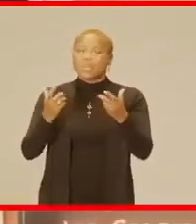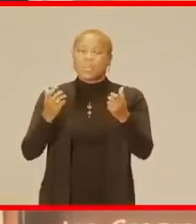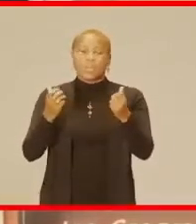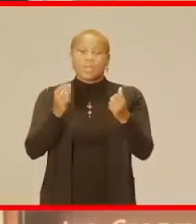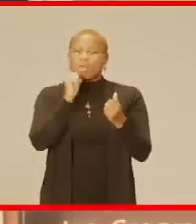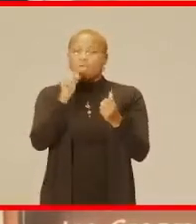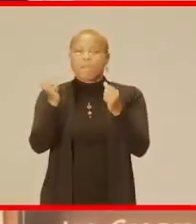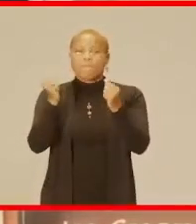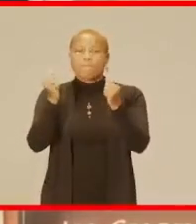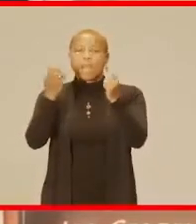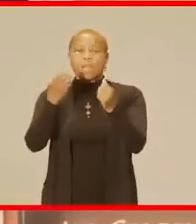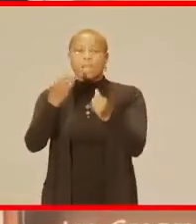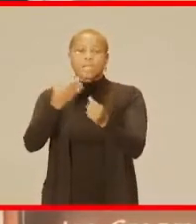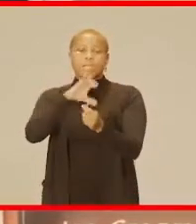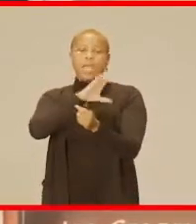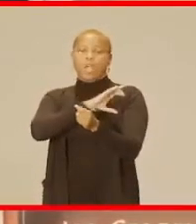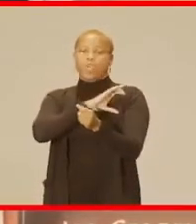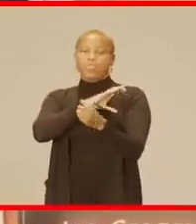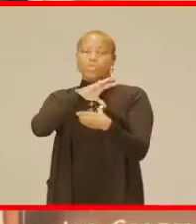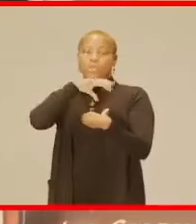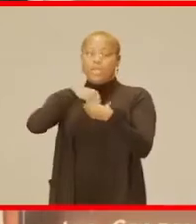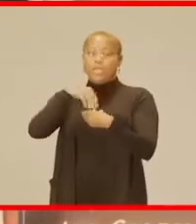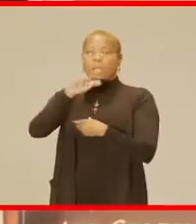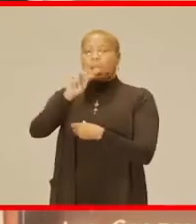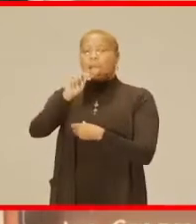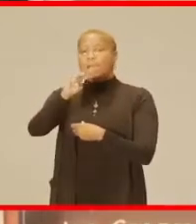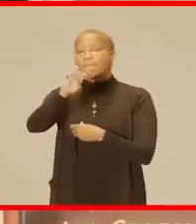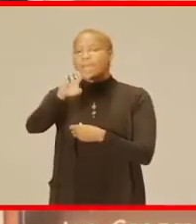many characters in anime that